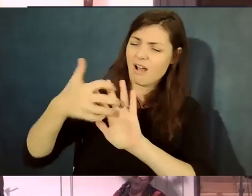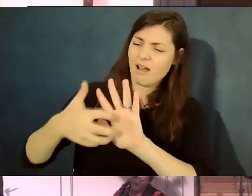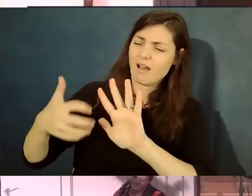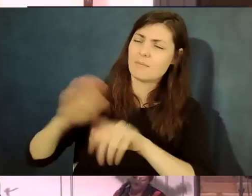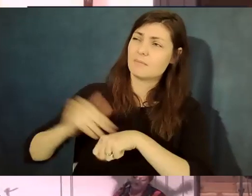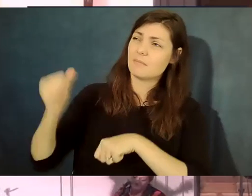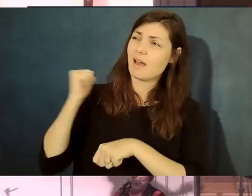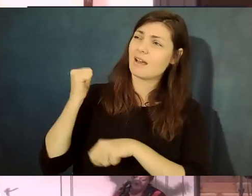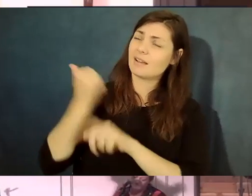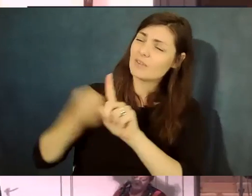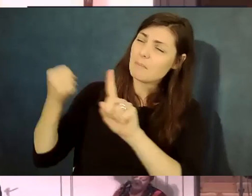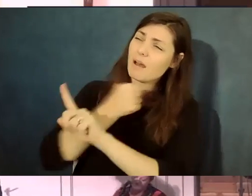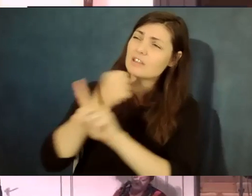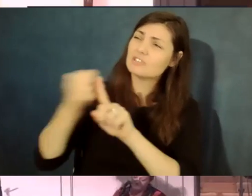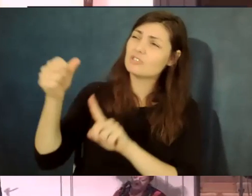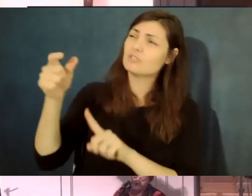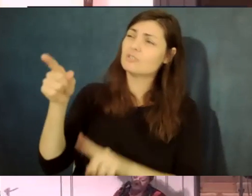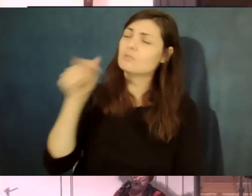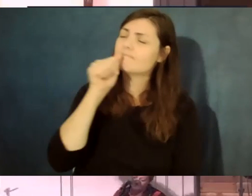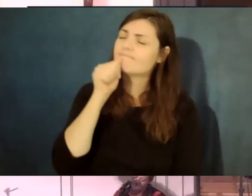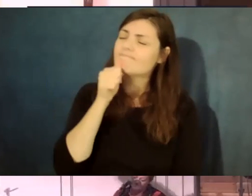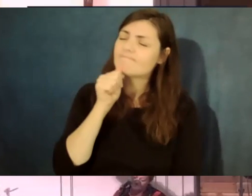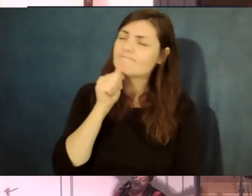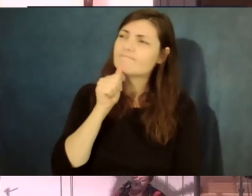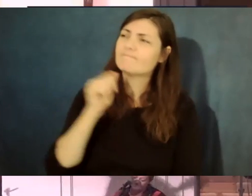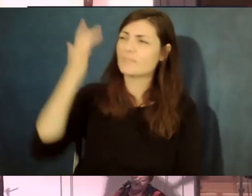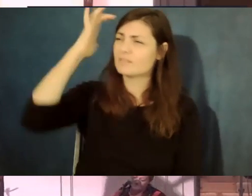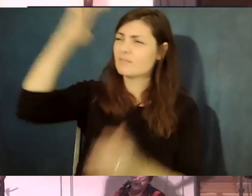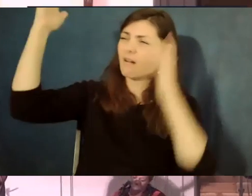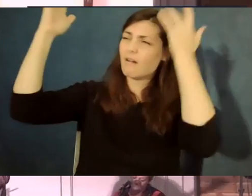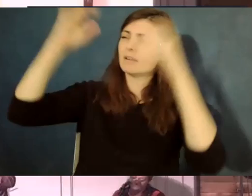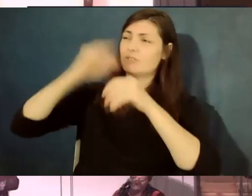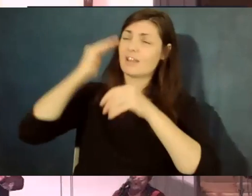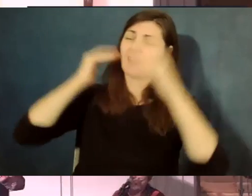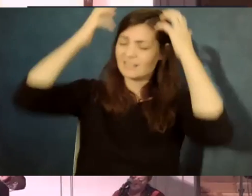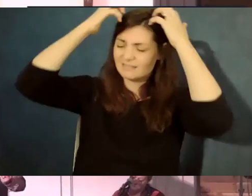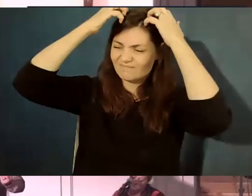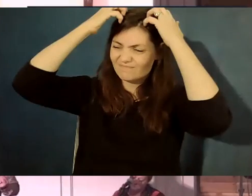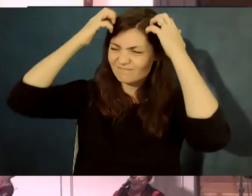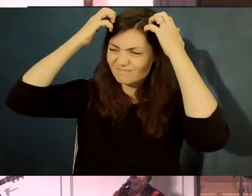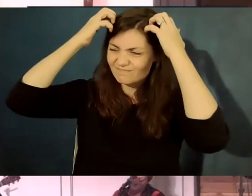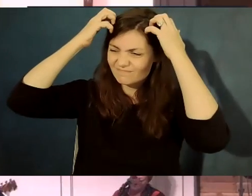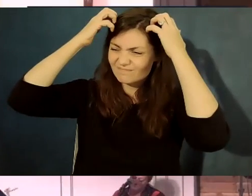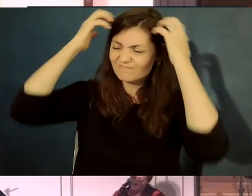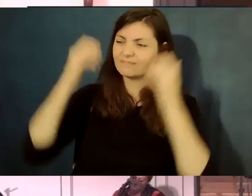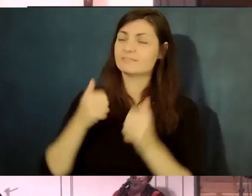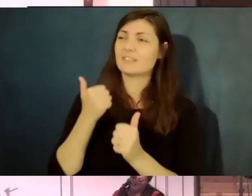took, every thorn into your head, every